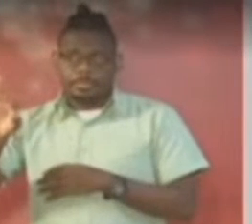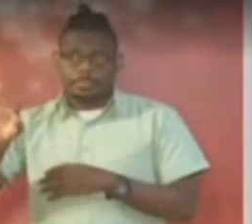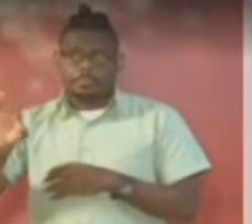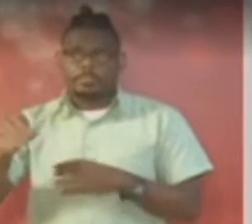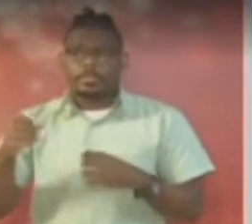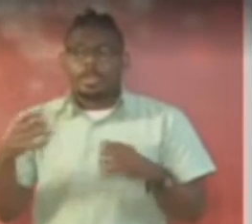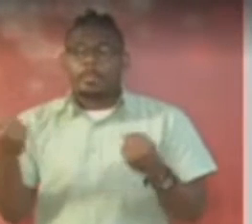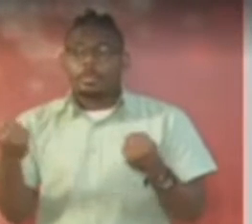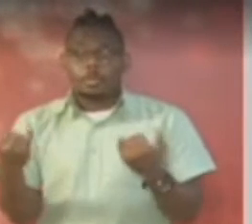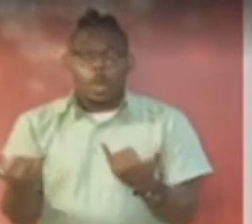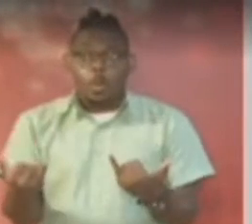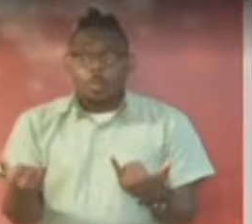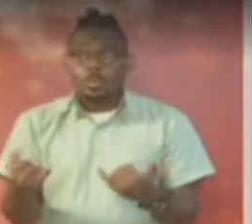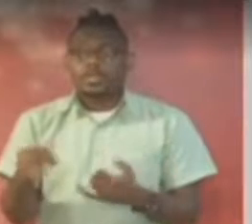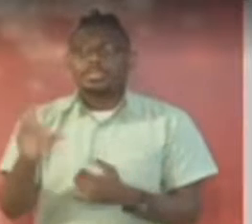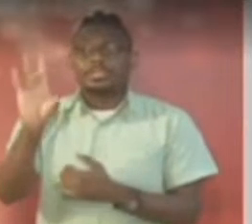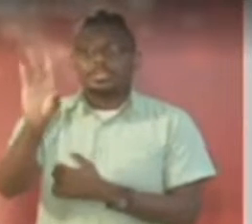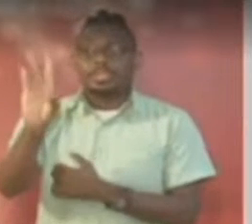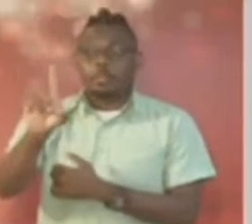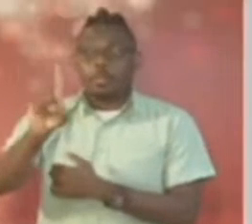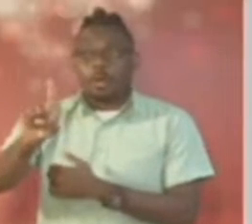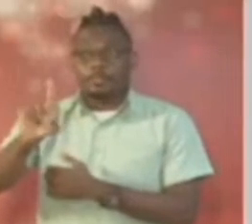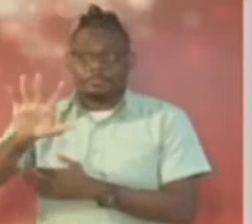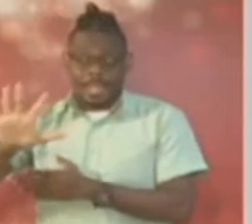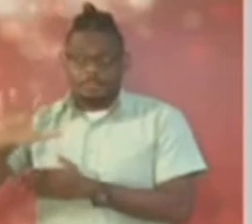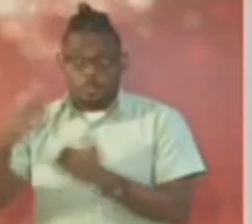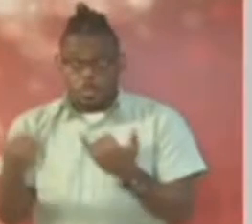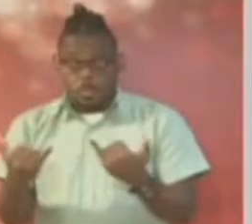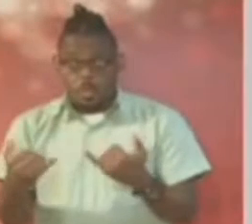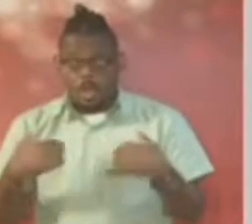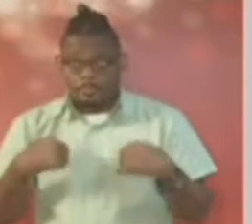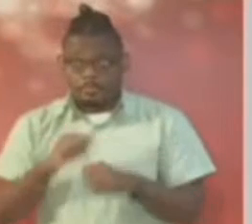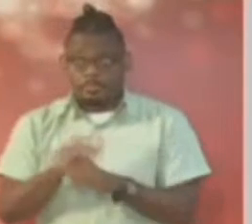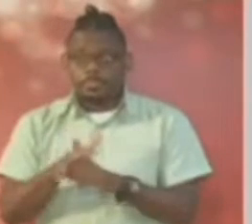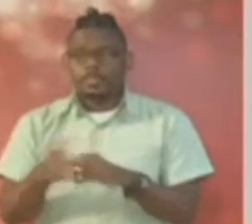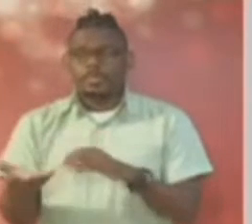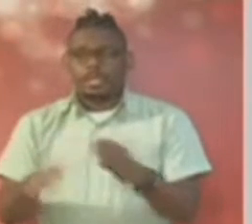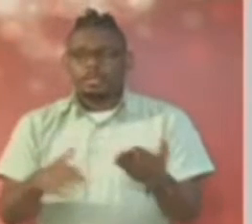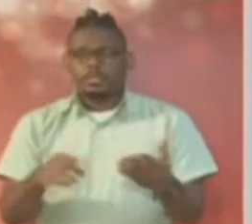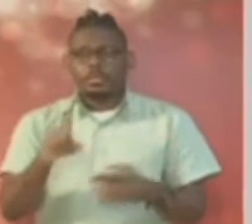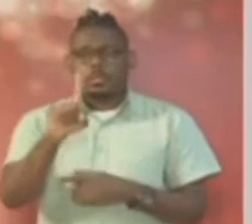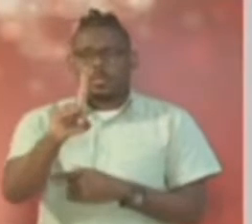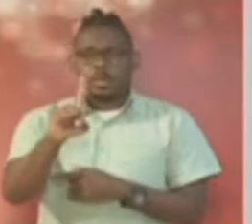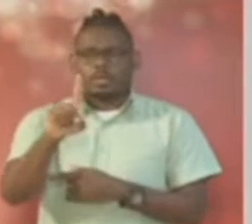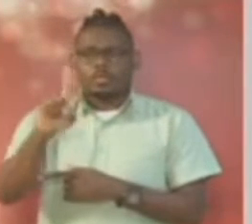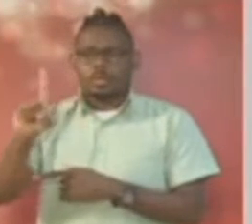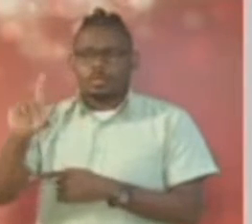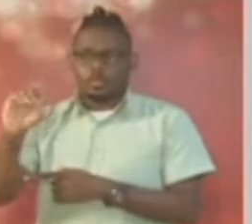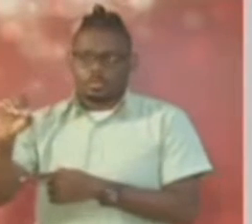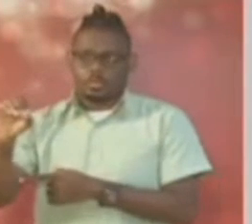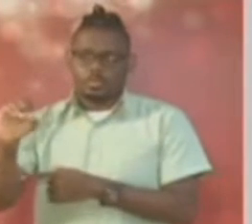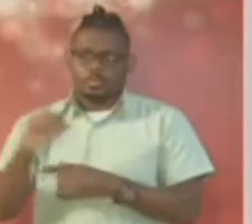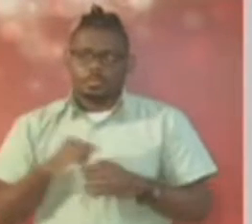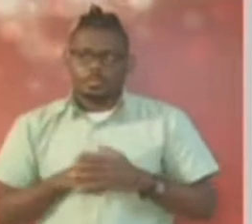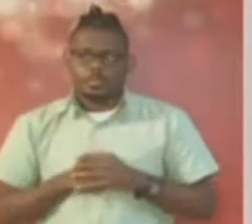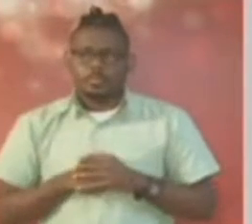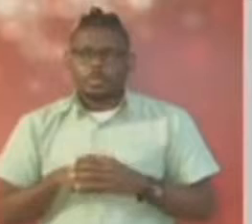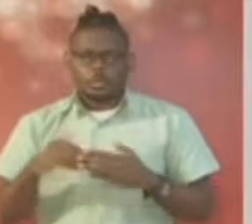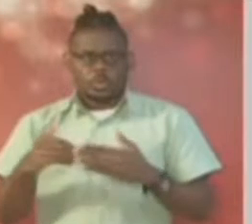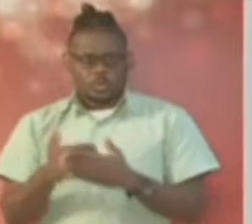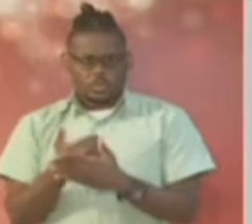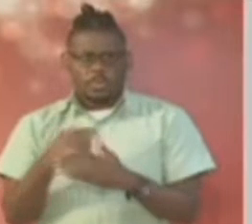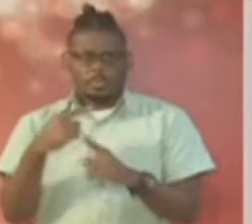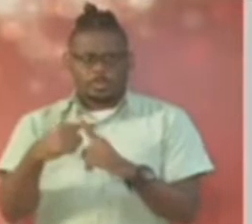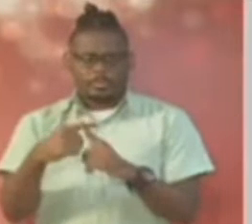cases 715. Number of deaths stand at 110. And the number of new positives over the last 24